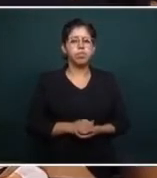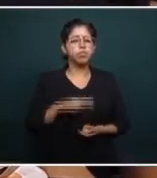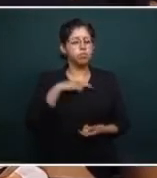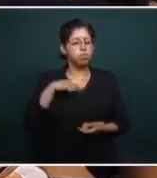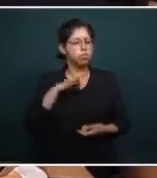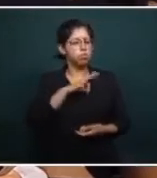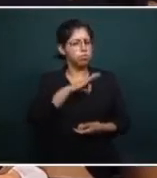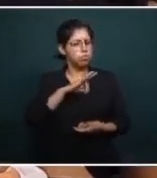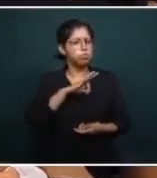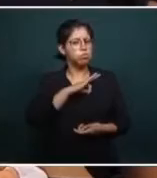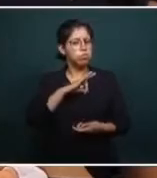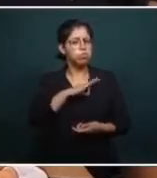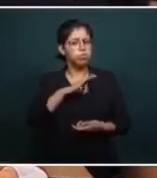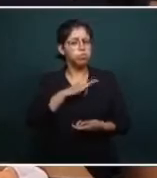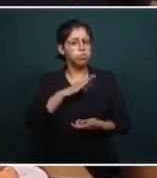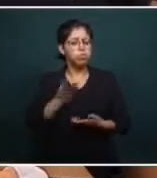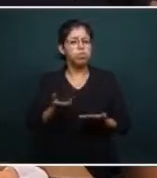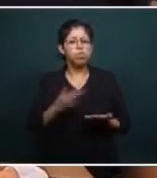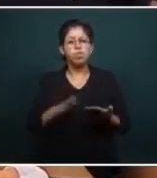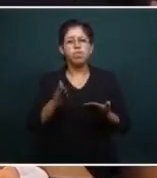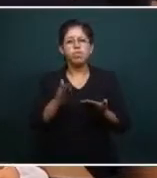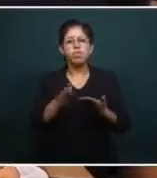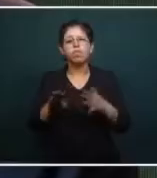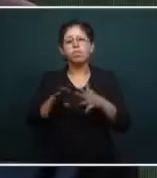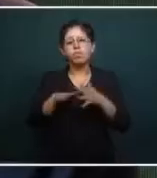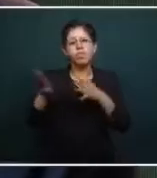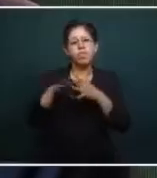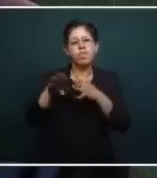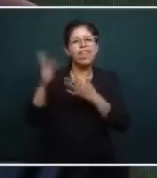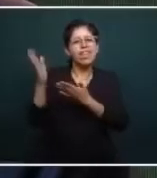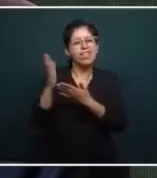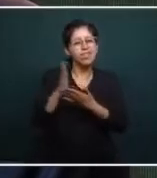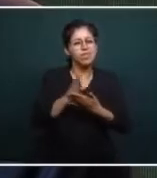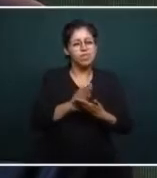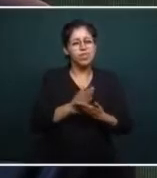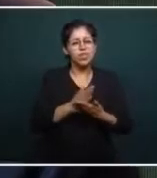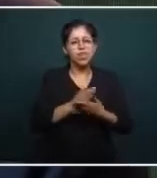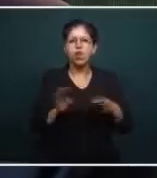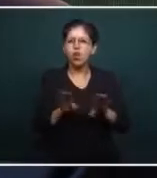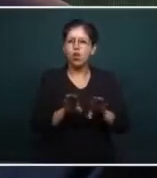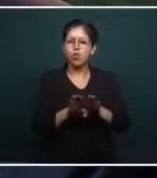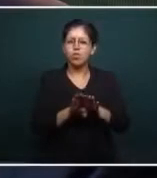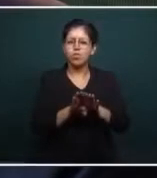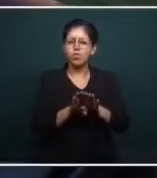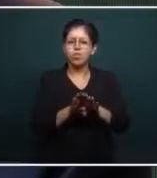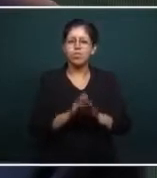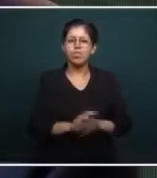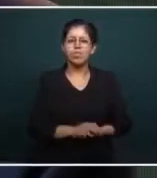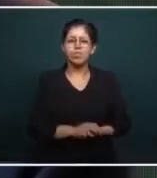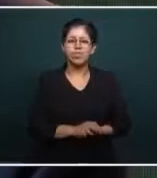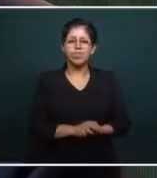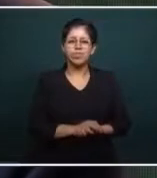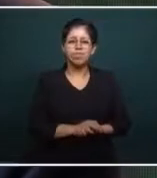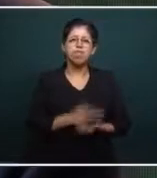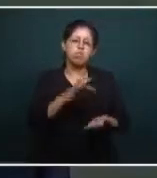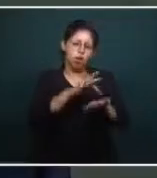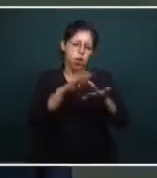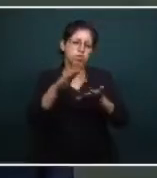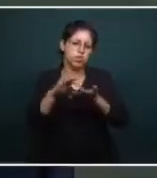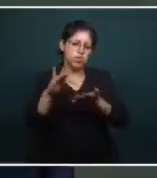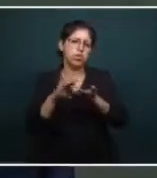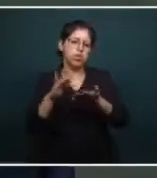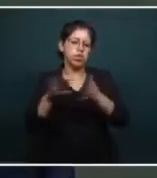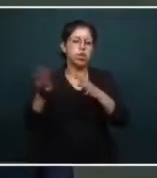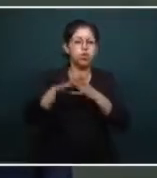atemperar then we can el temper flujo migratorio the y a resolver migratory el fenómeno situation and resolve de la the migración. phenomenon of